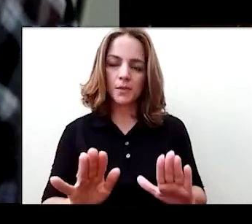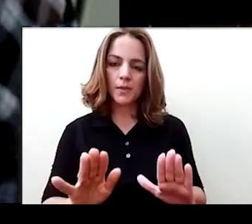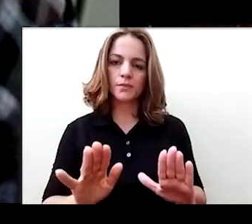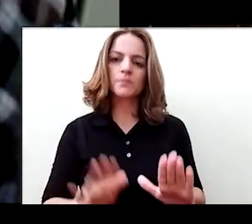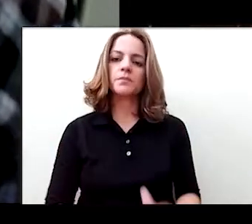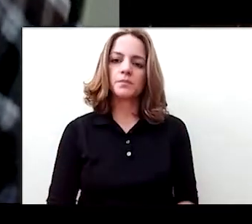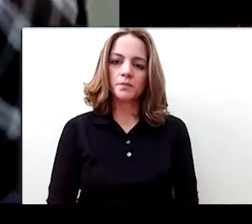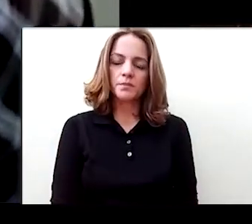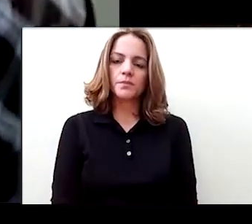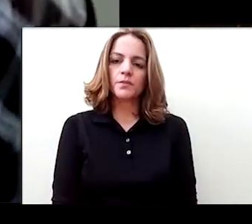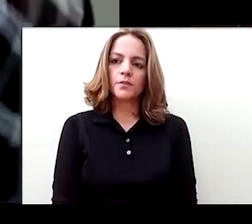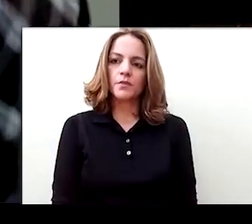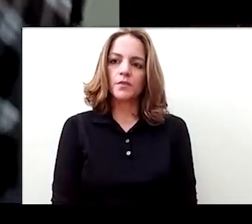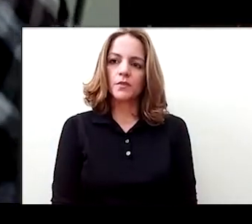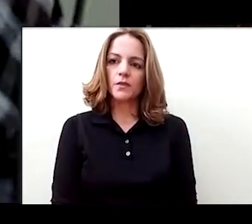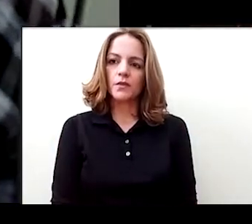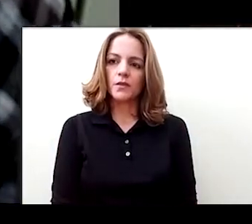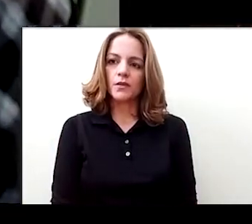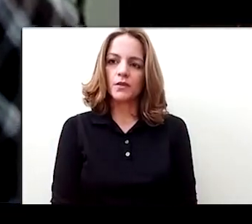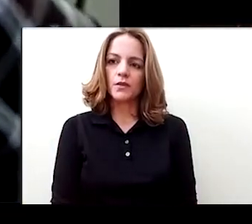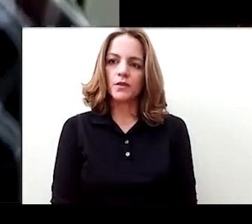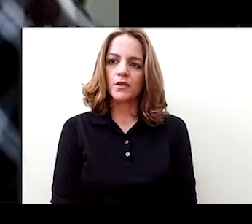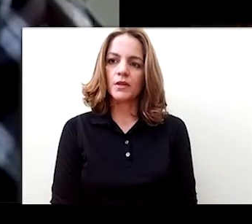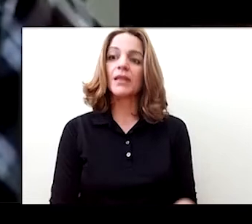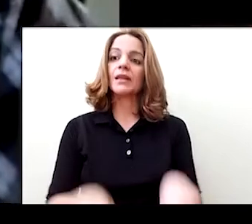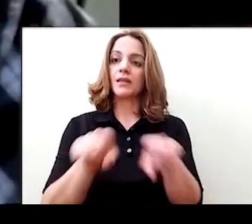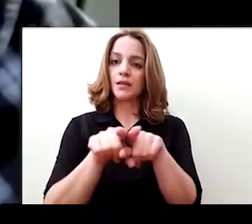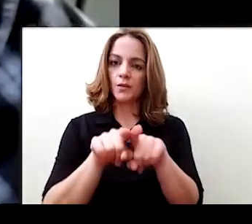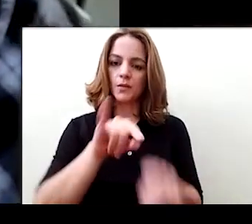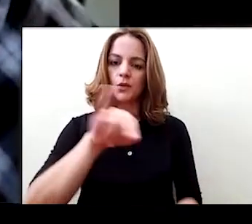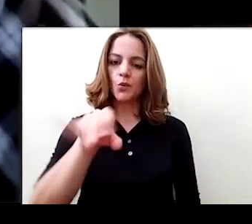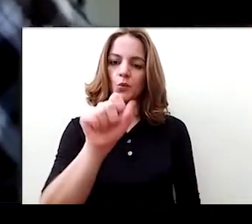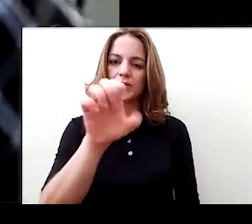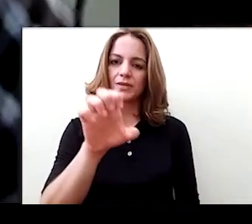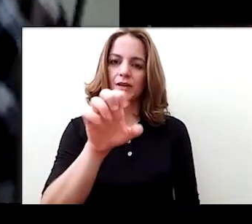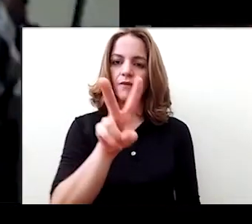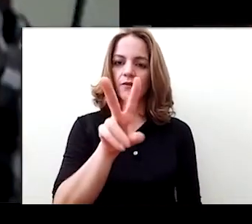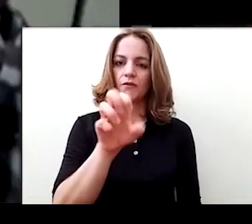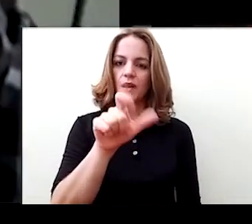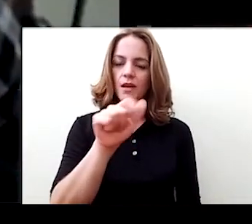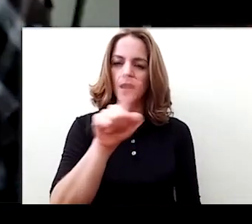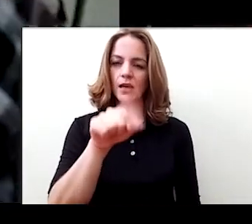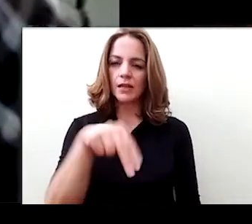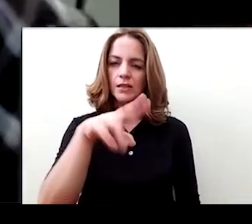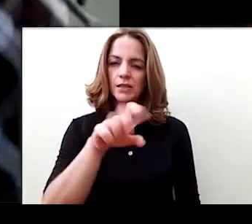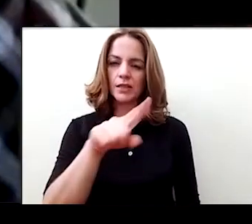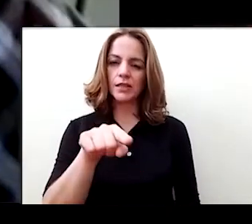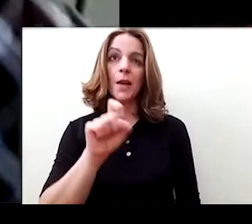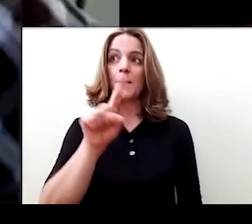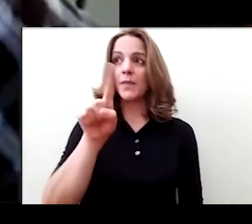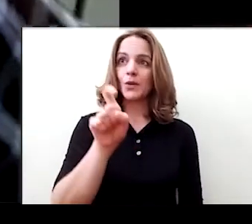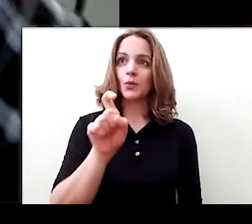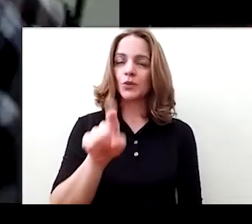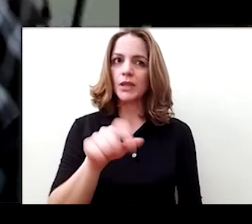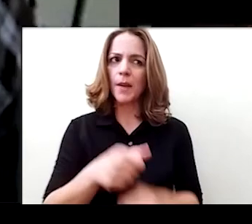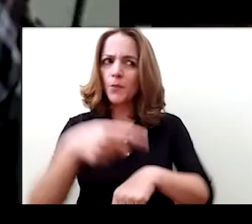We have Jose Velasquez. Hi, Christina. Were you able to locate a documentary titled Puerto Rico Paraíso Invadido, made